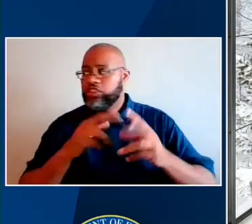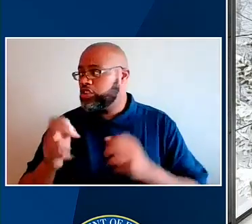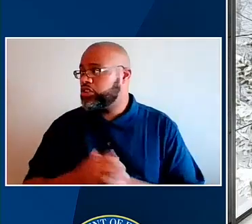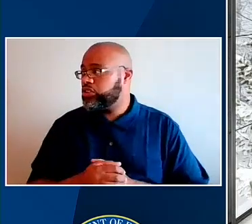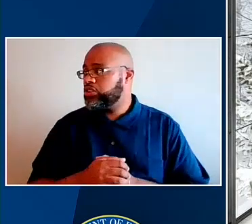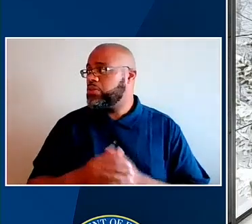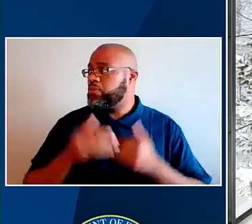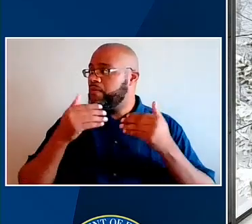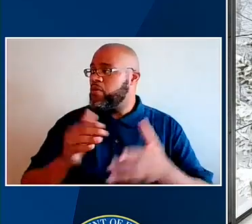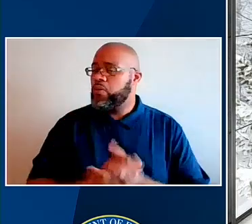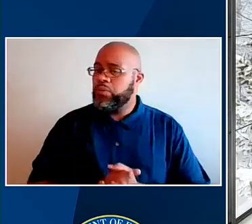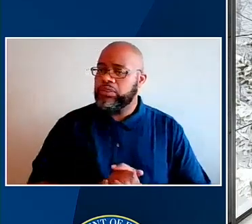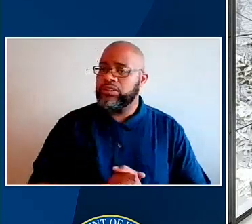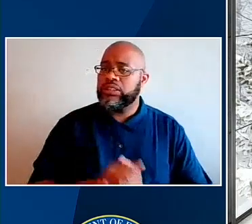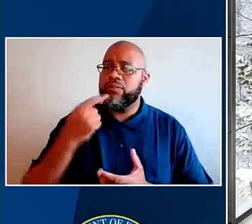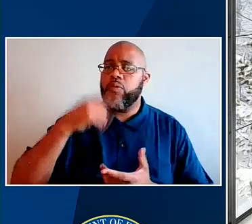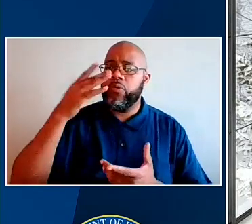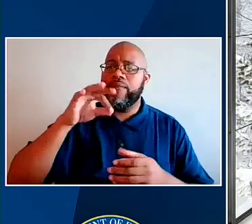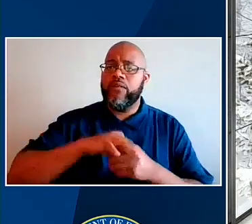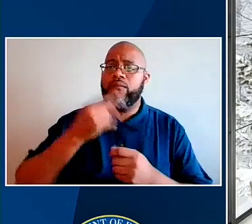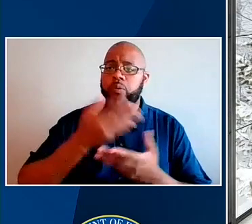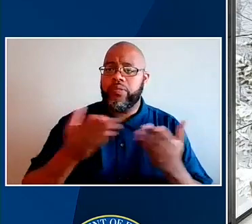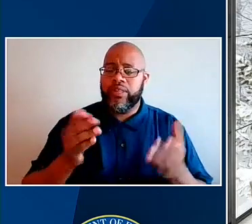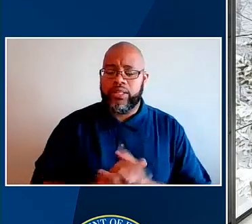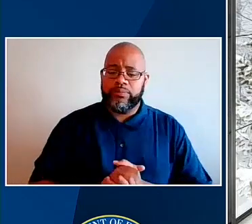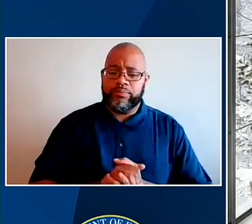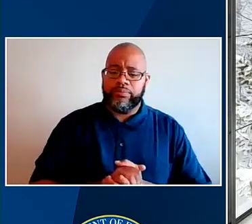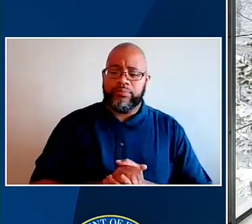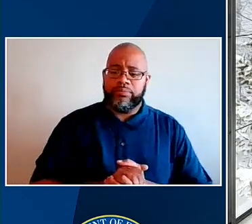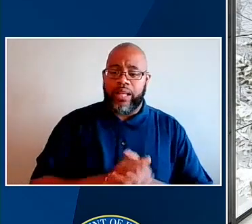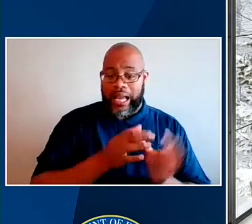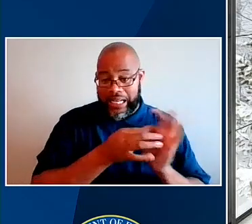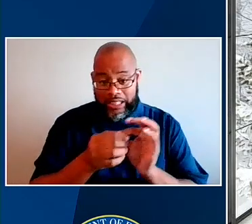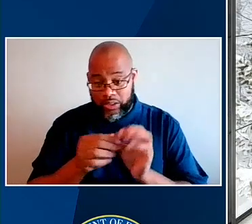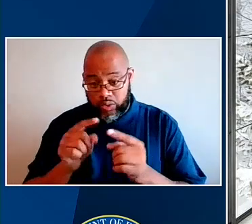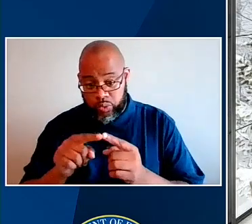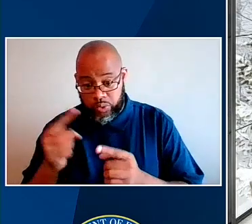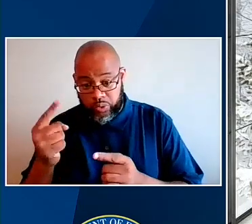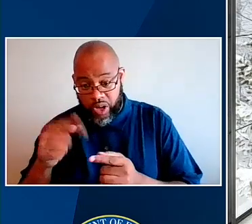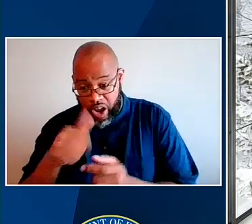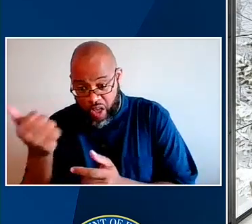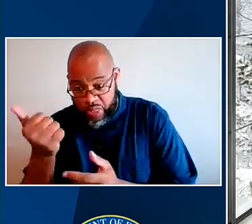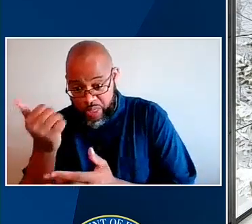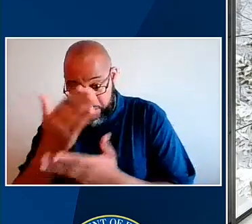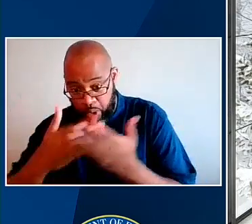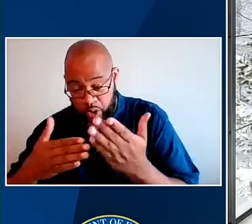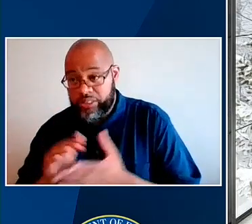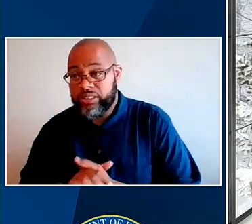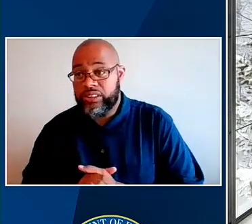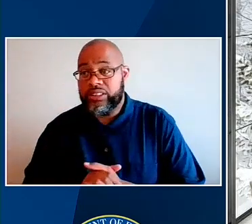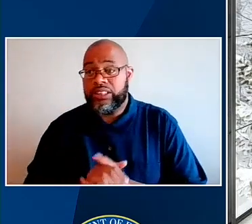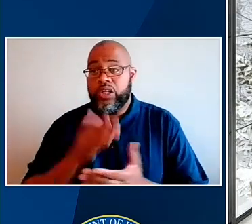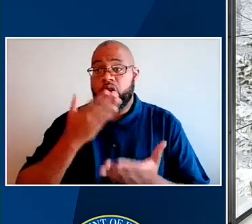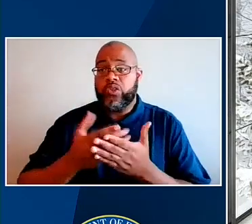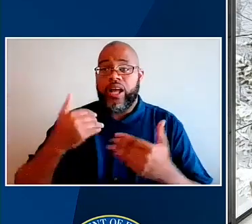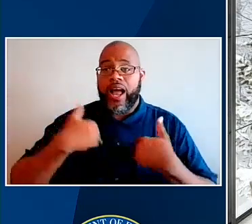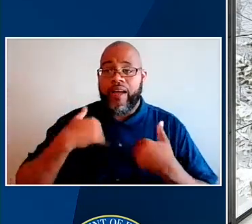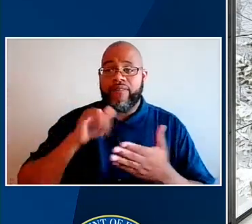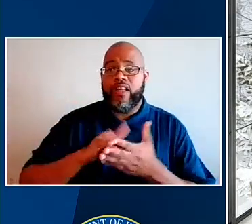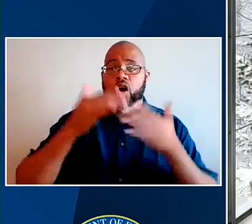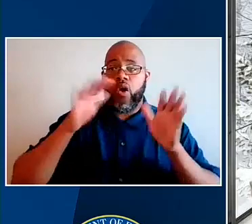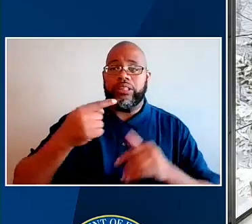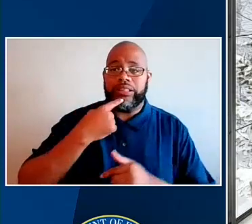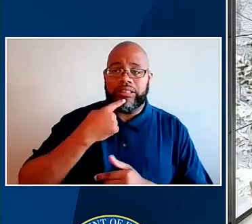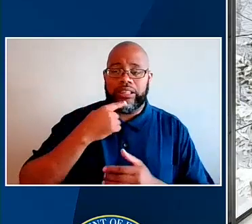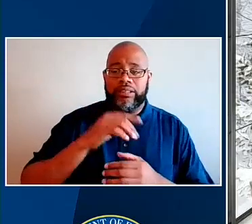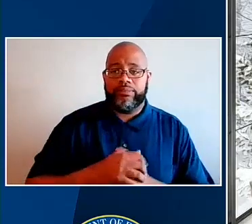forward, if we're gonna vote for one thing and it's connected to subsequent sections, it'd be good to have that already stated